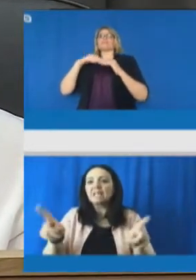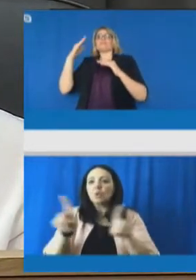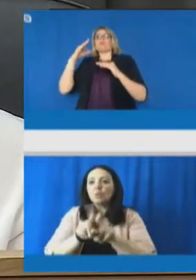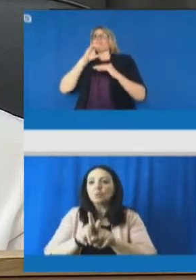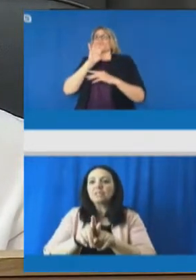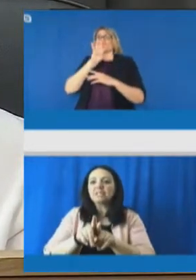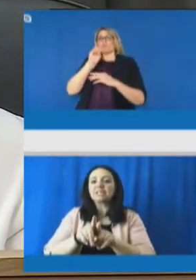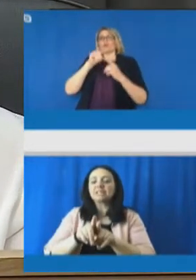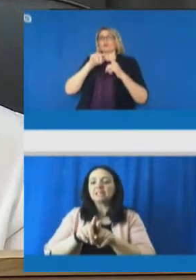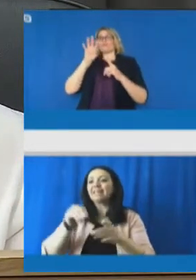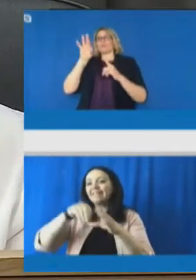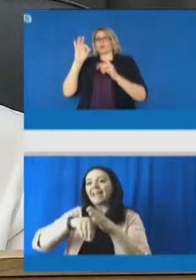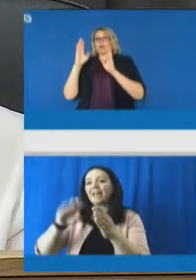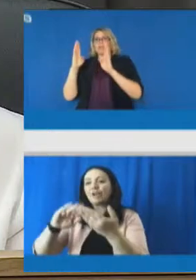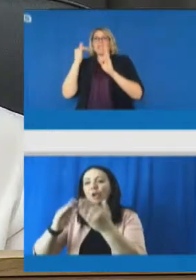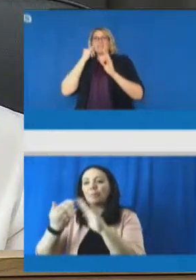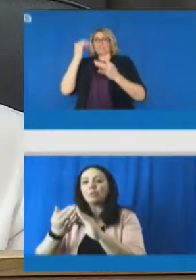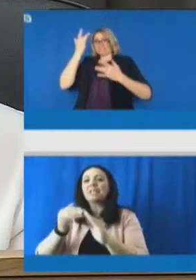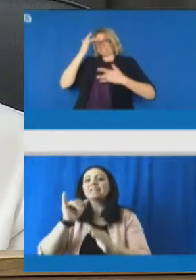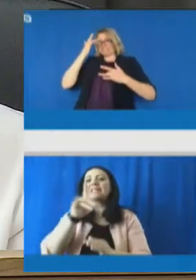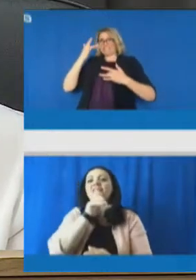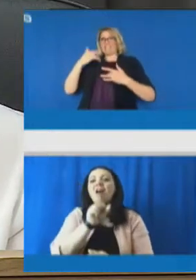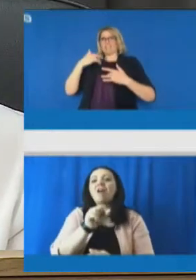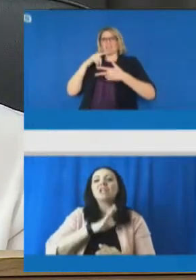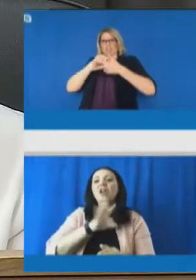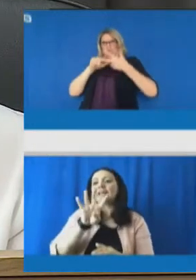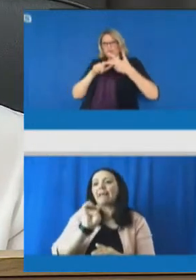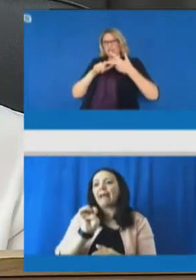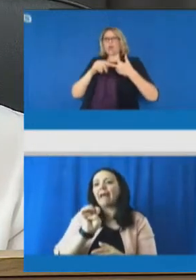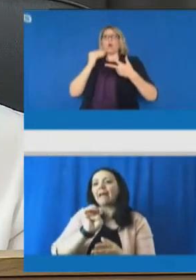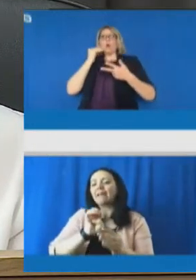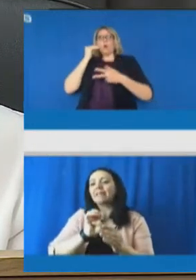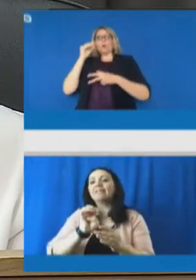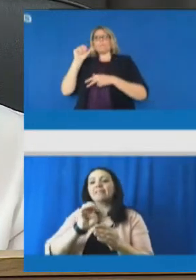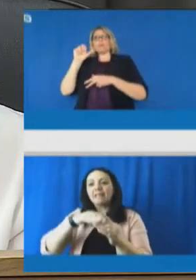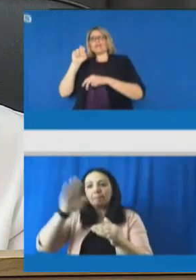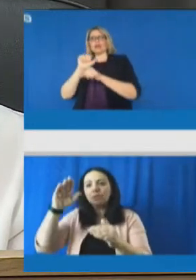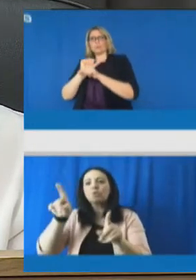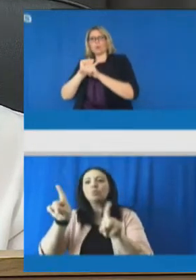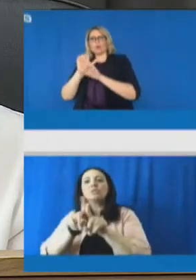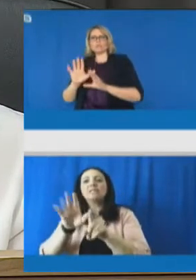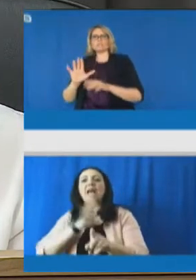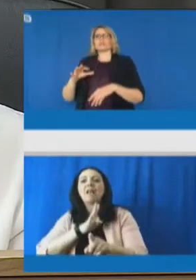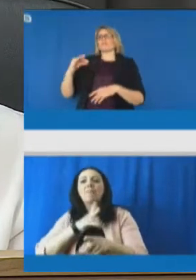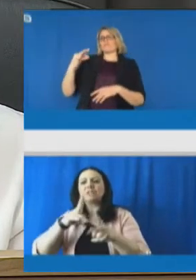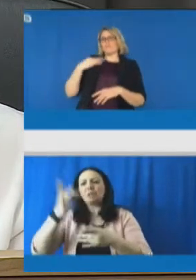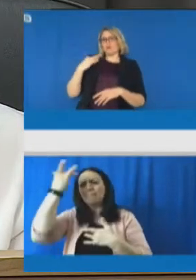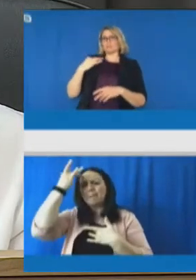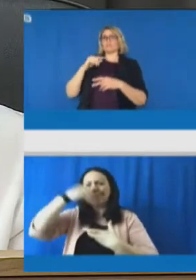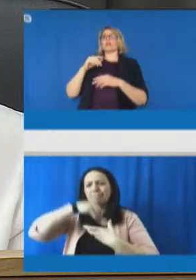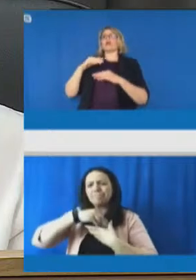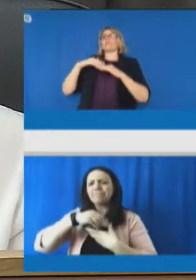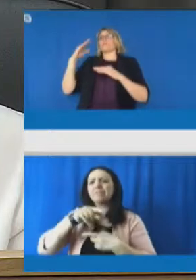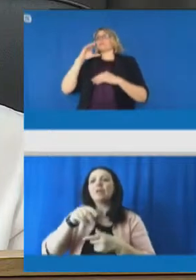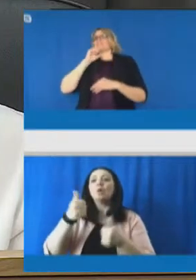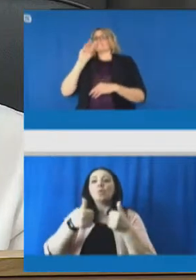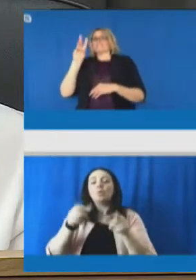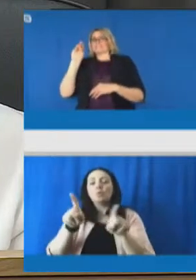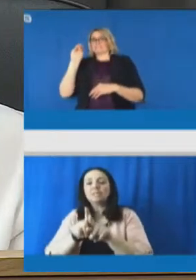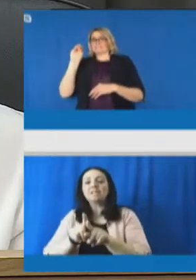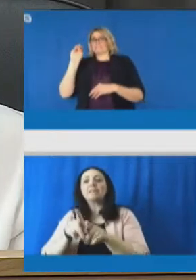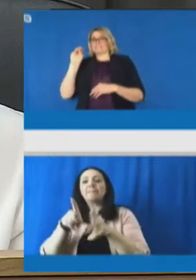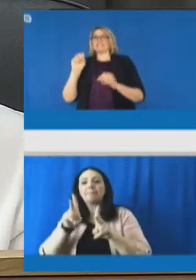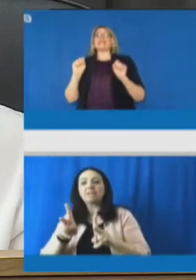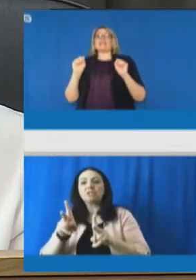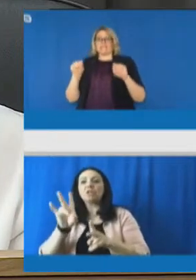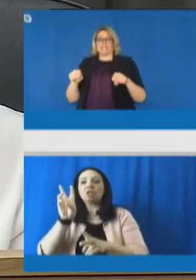Also, during the month of April and May, large employers of more than 200 employees will begin offering vaccine clinics to